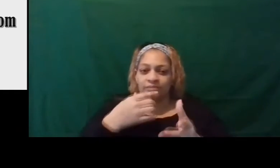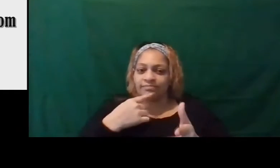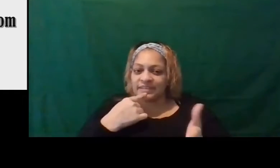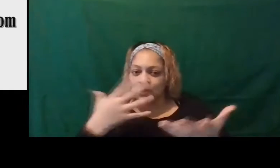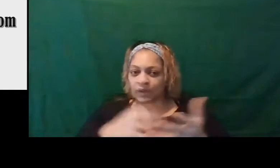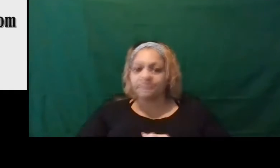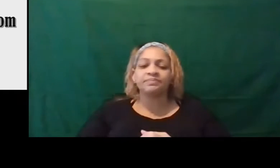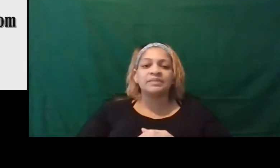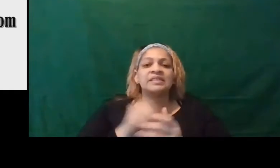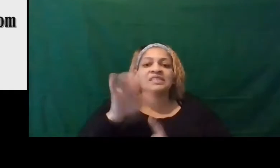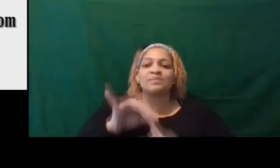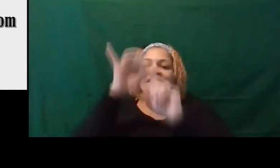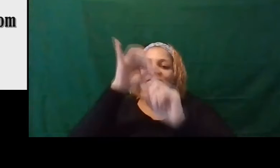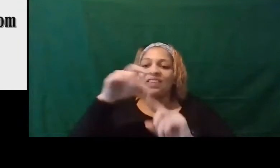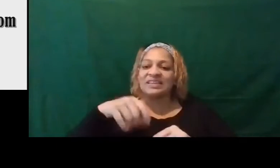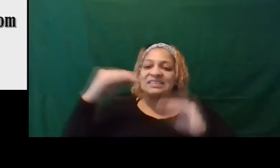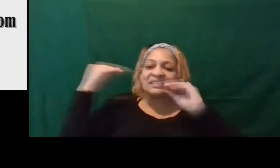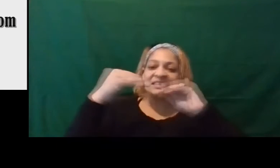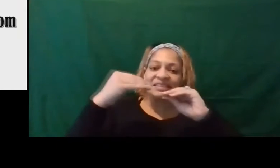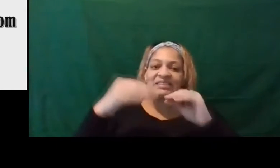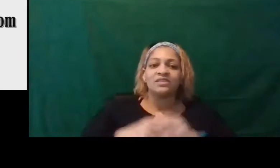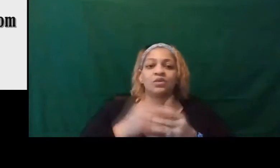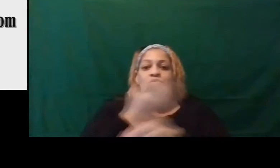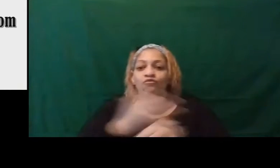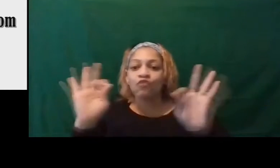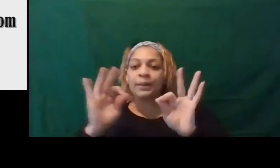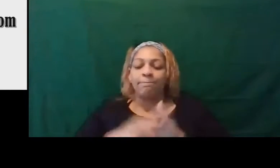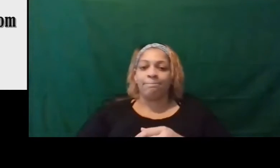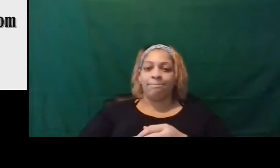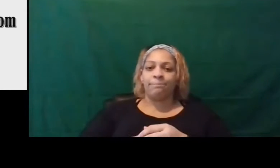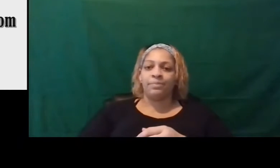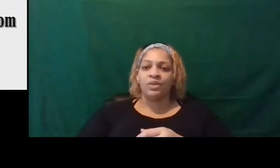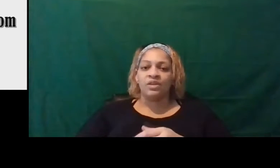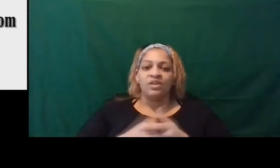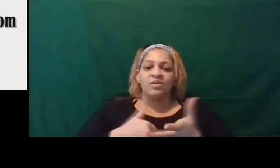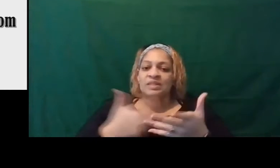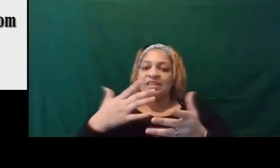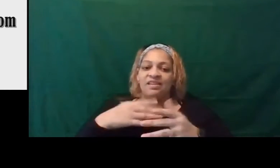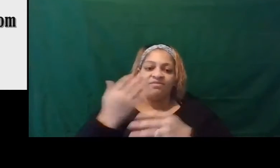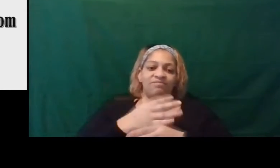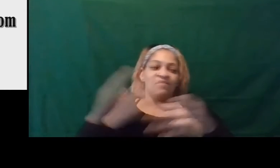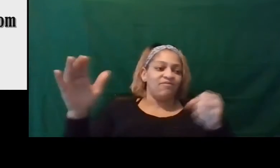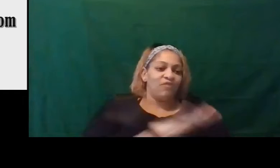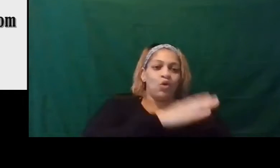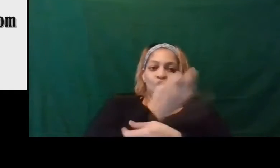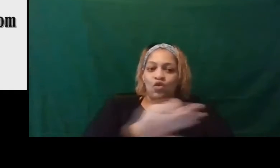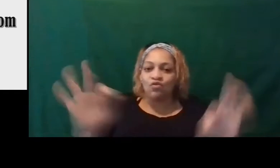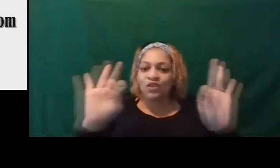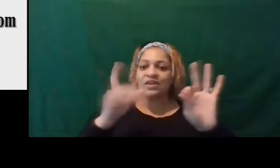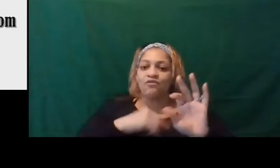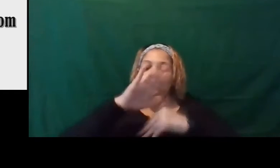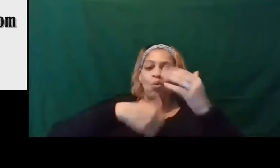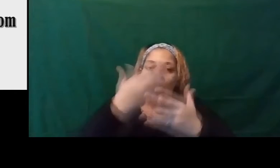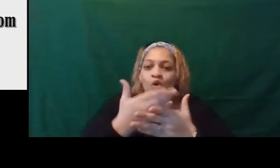Especially in this teaching, because if we're going to say freedom, the complete and total emancipation, freedom from all discord, well,